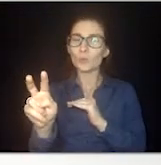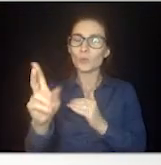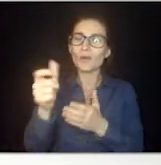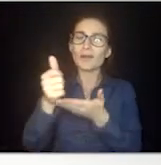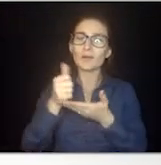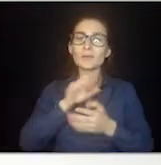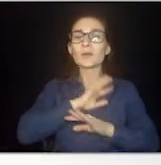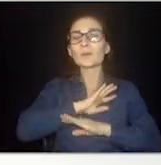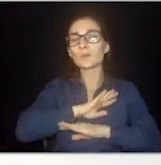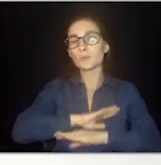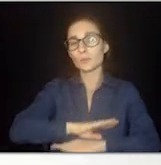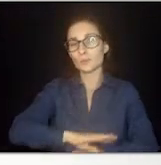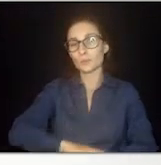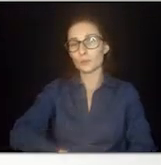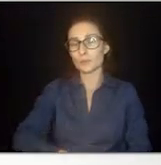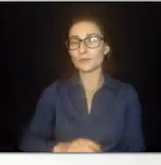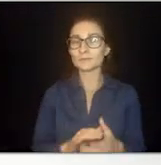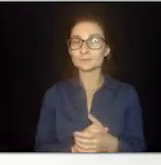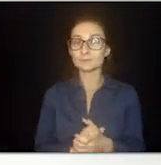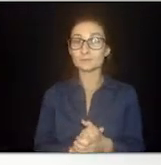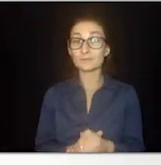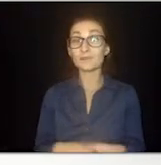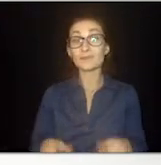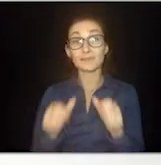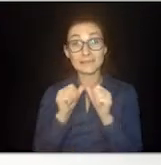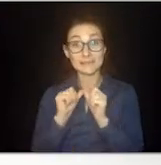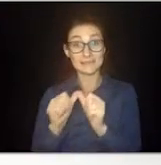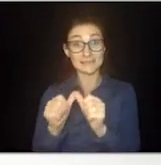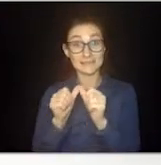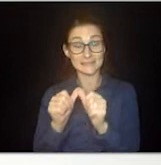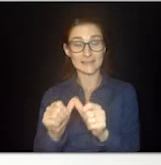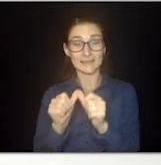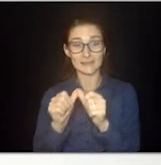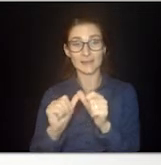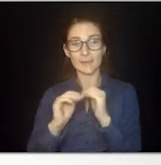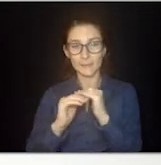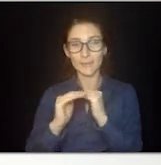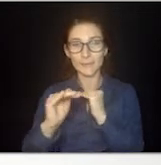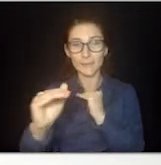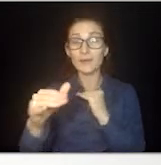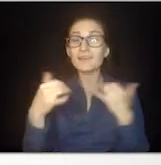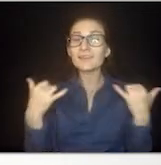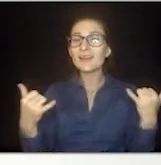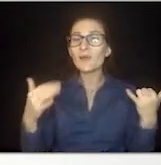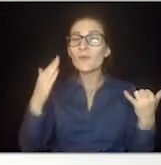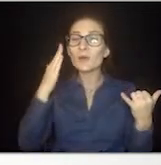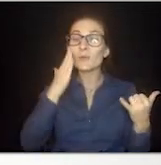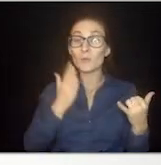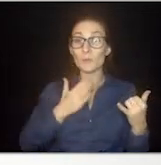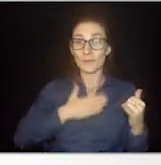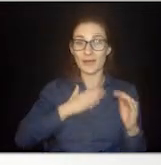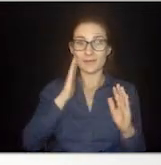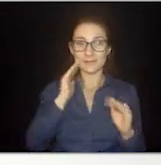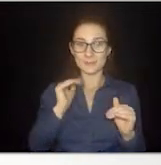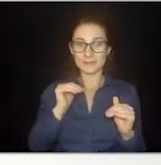learn. Consistency. Oh, now I know what's expected of me.